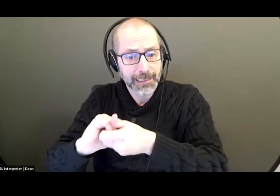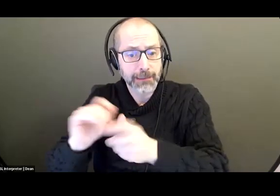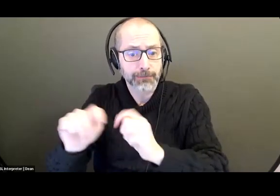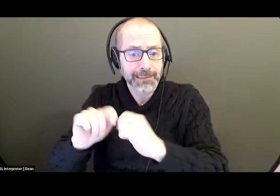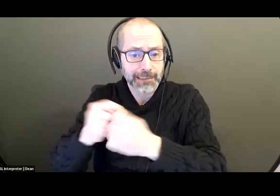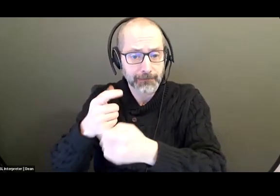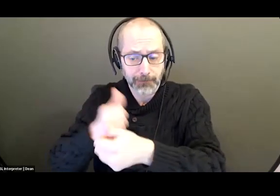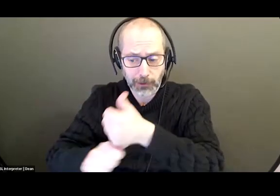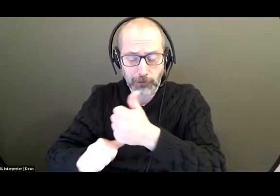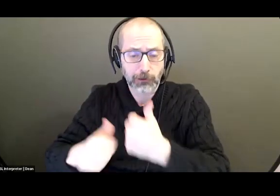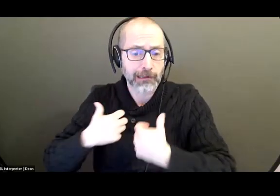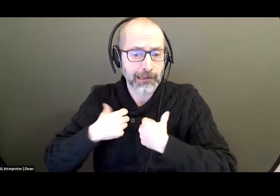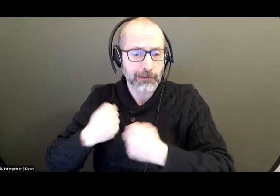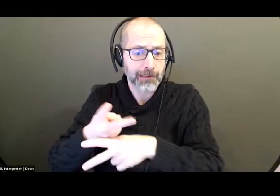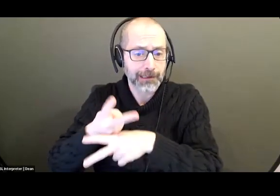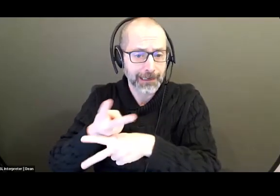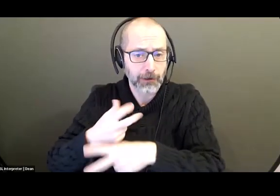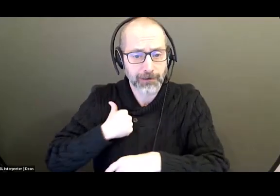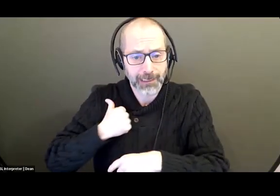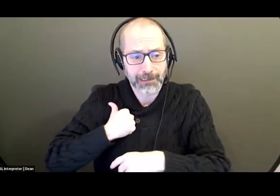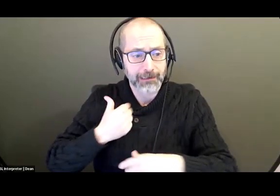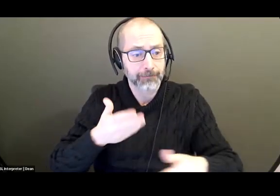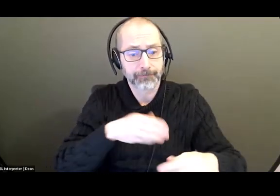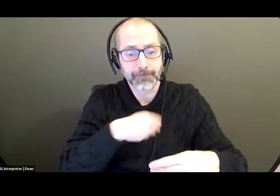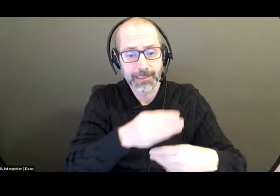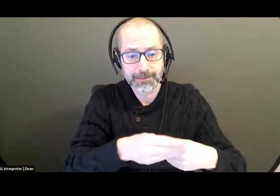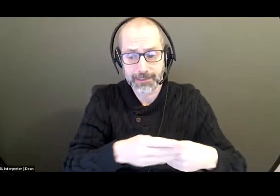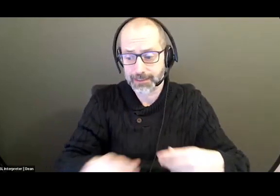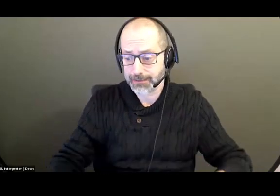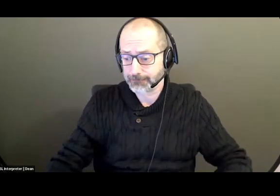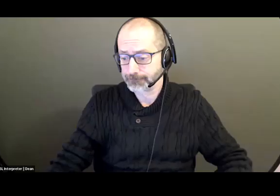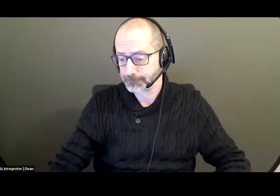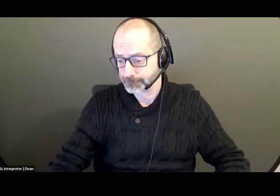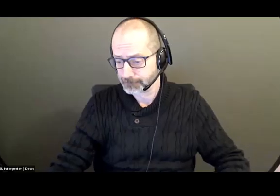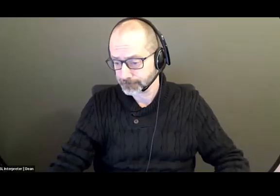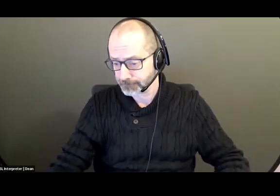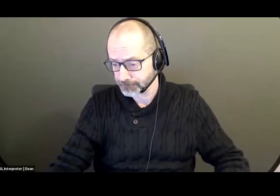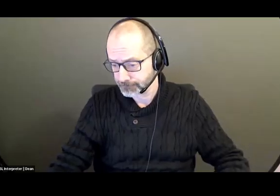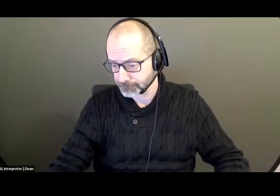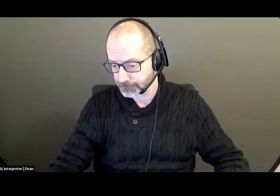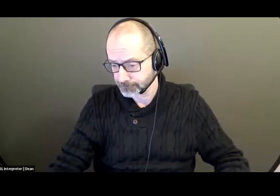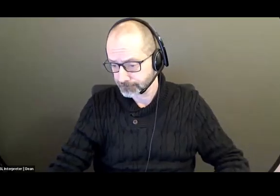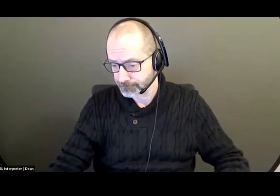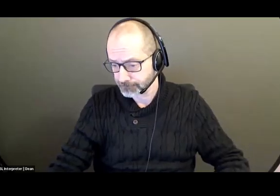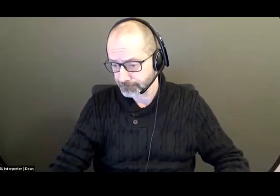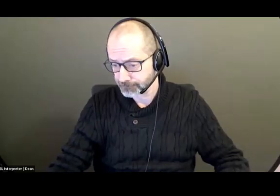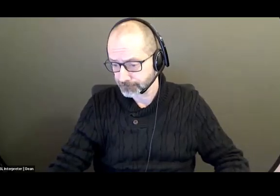on the Patient Safety, Equity, and Engagement team at Healthcare Excellence Canada. Next slide.